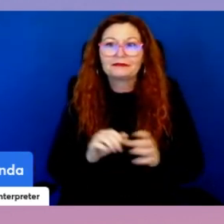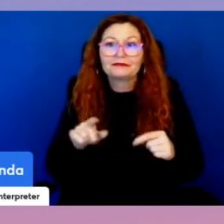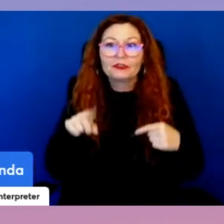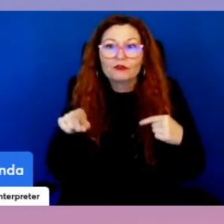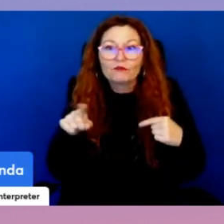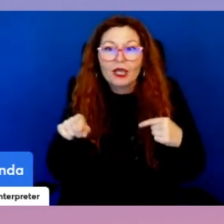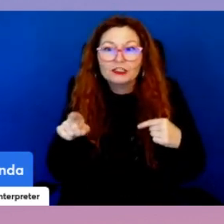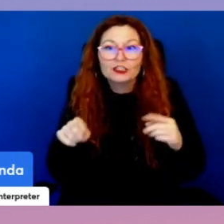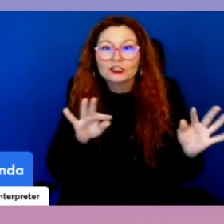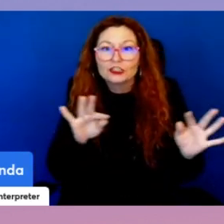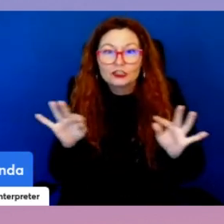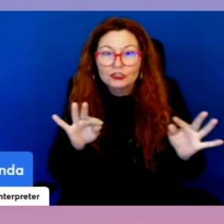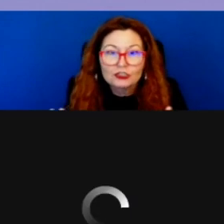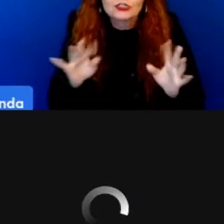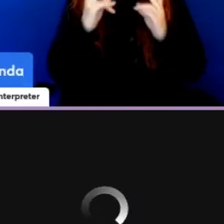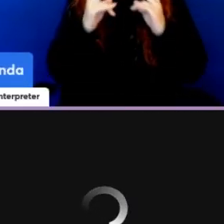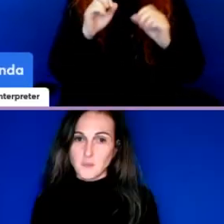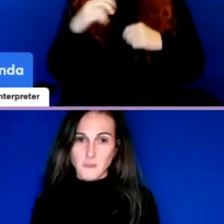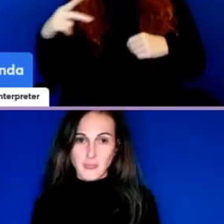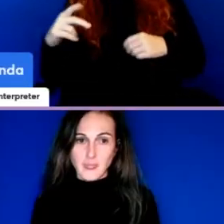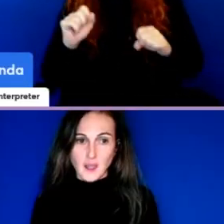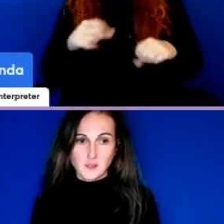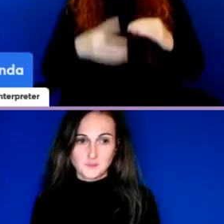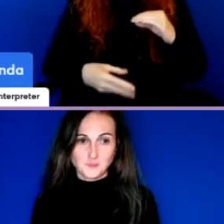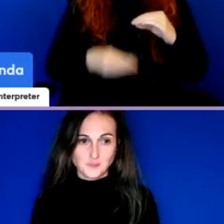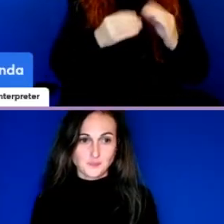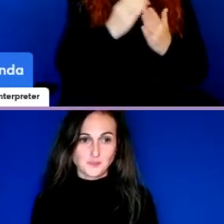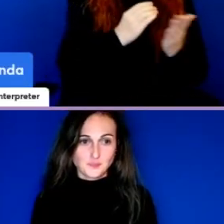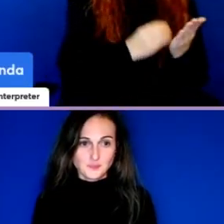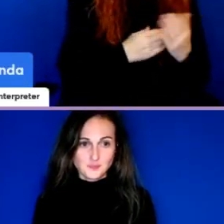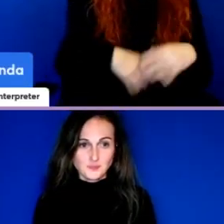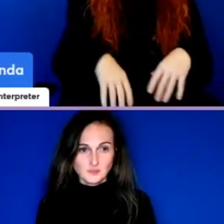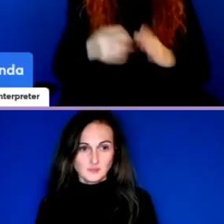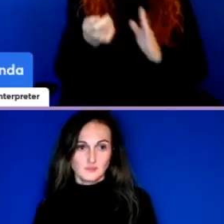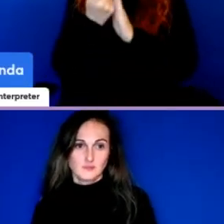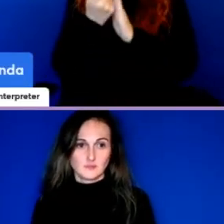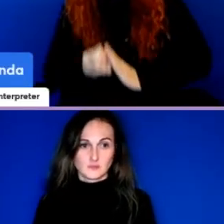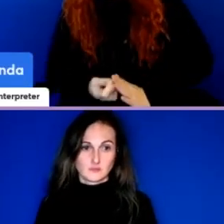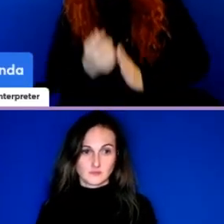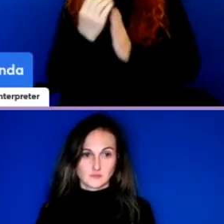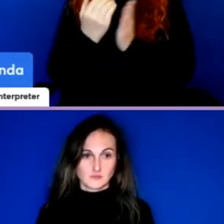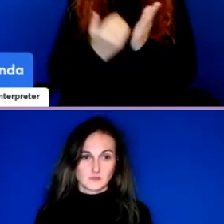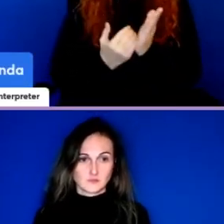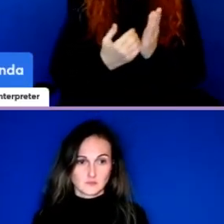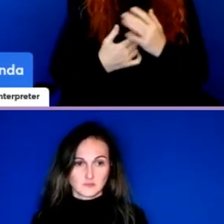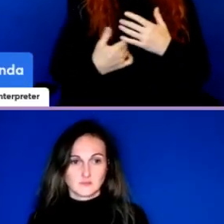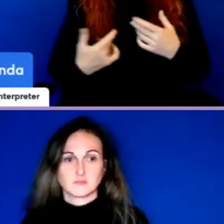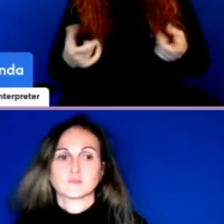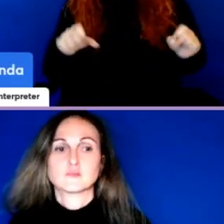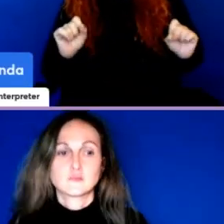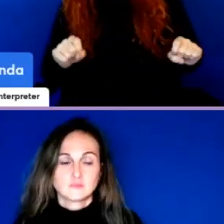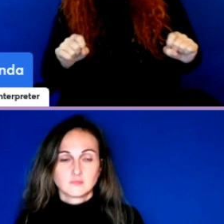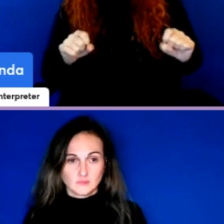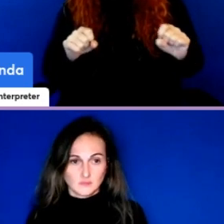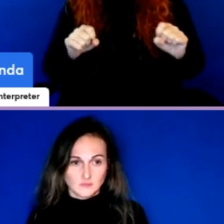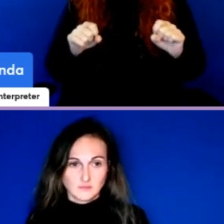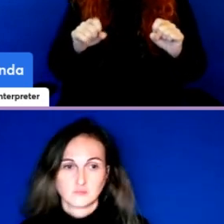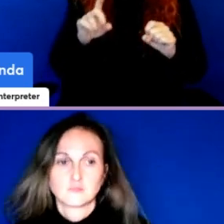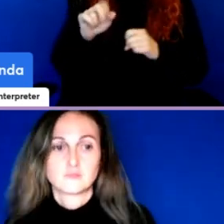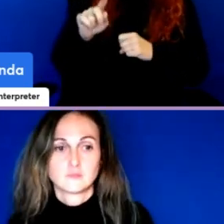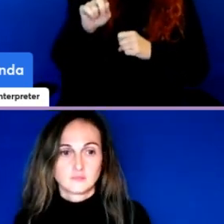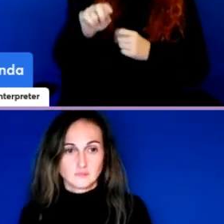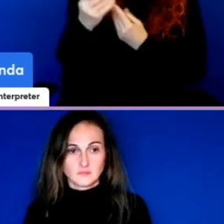my application once again. I can add courses, I can remove courses, I can interact with my